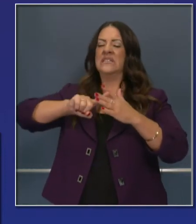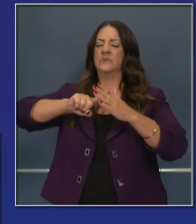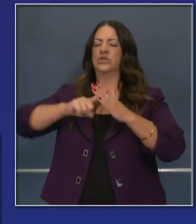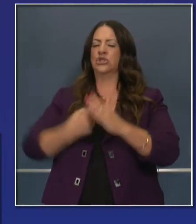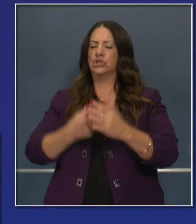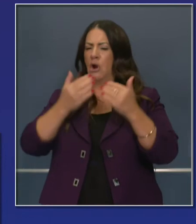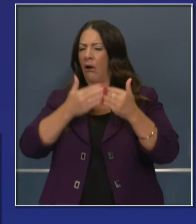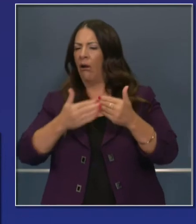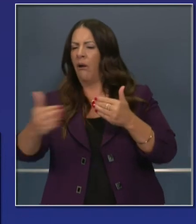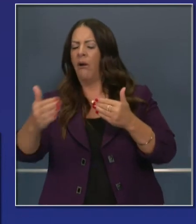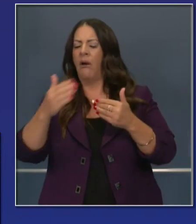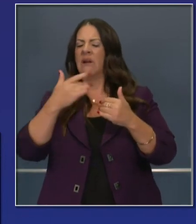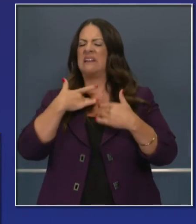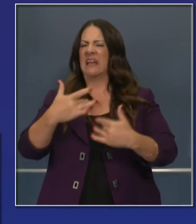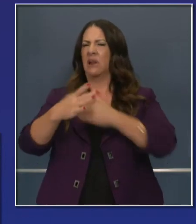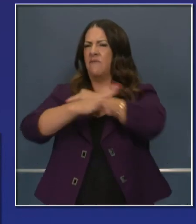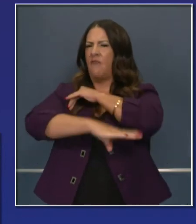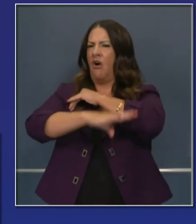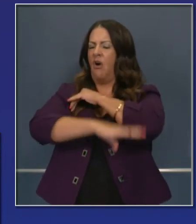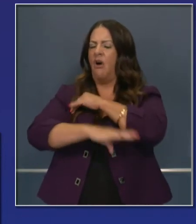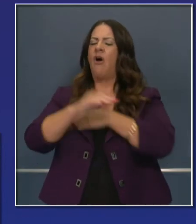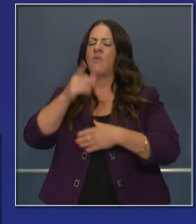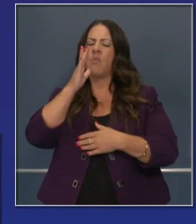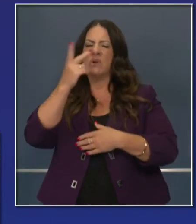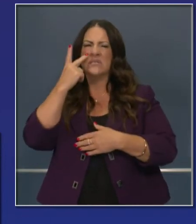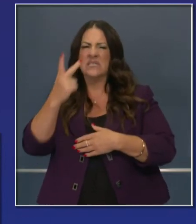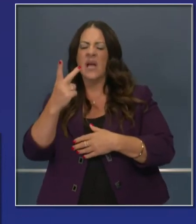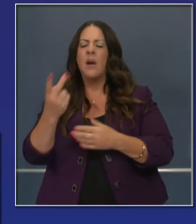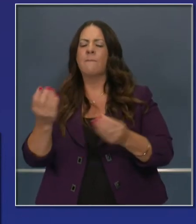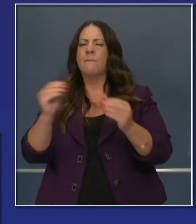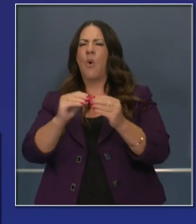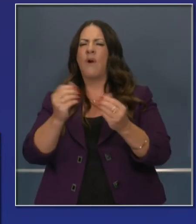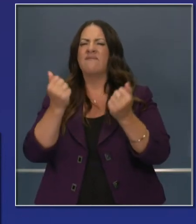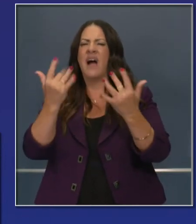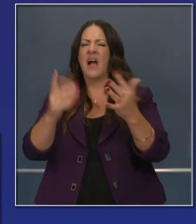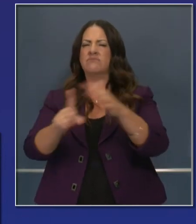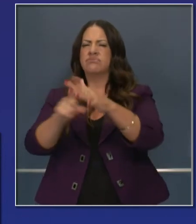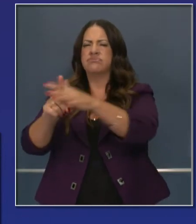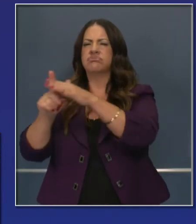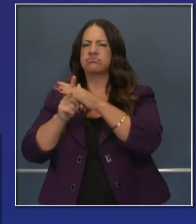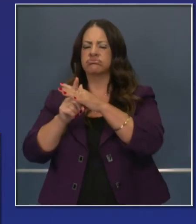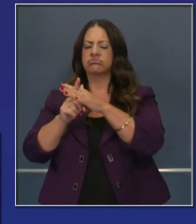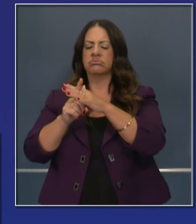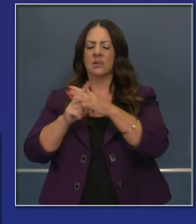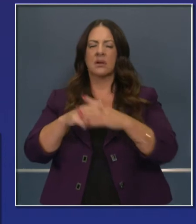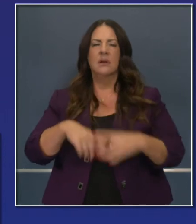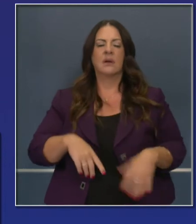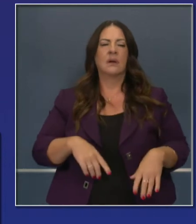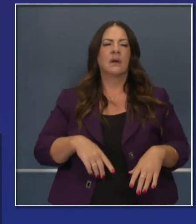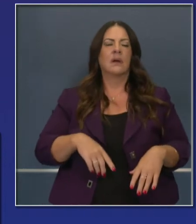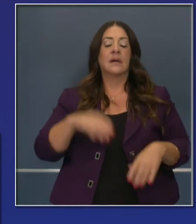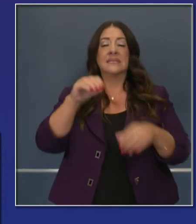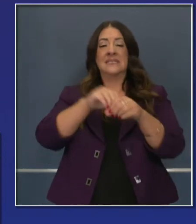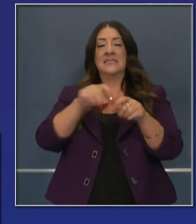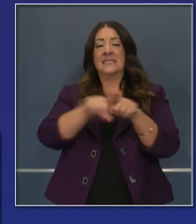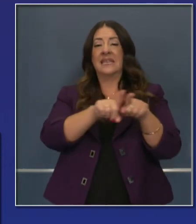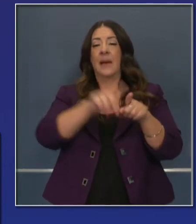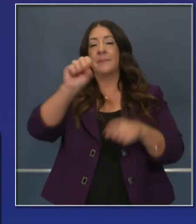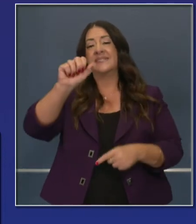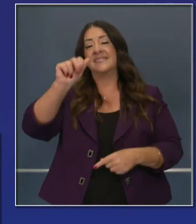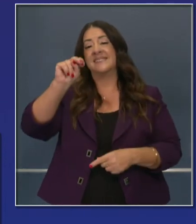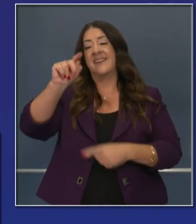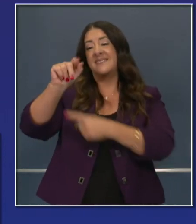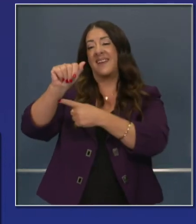This is a time of year you start to experience the Santa Ana winds down in Southern California, which we'll see some activity later this